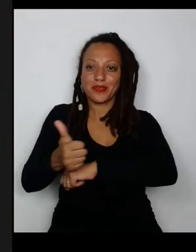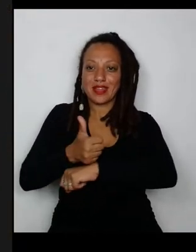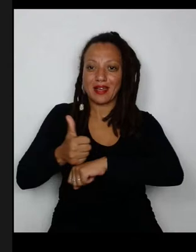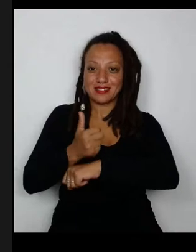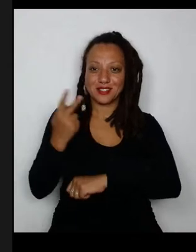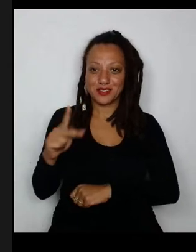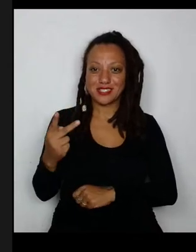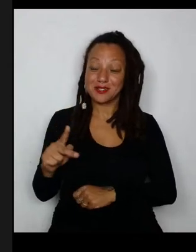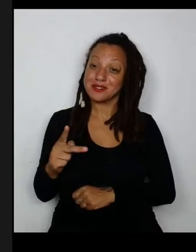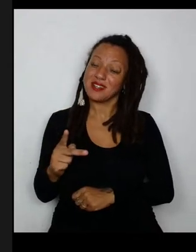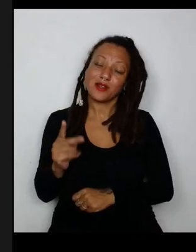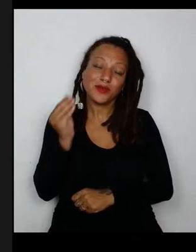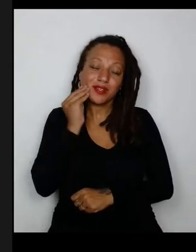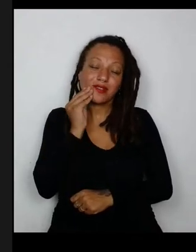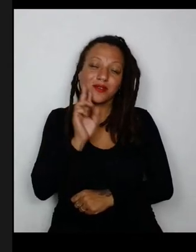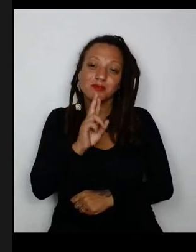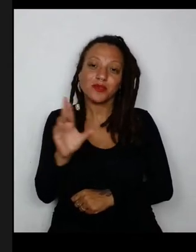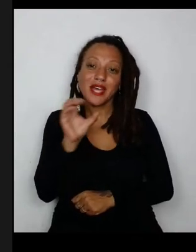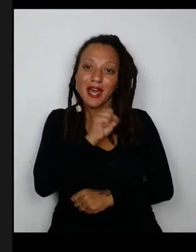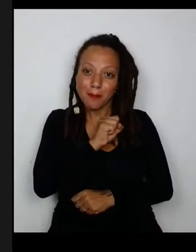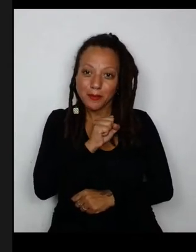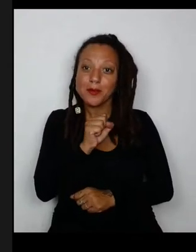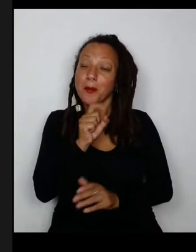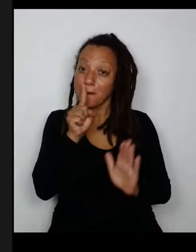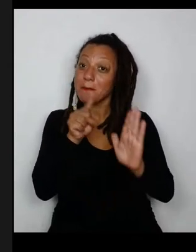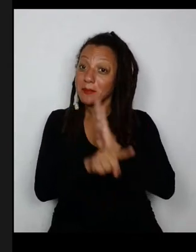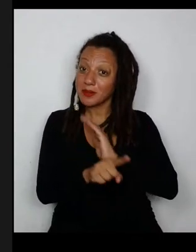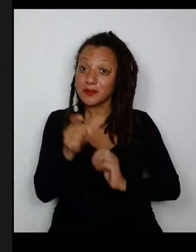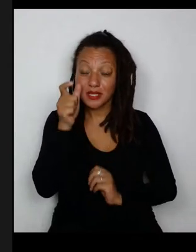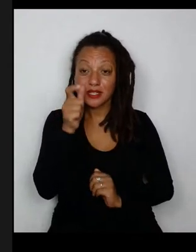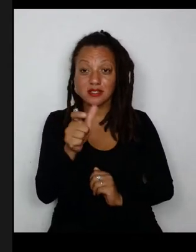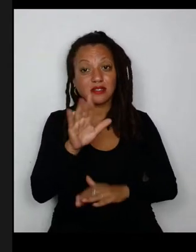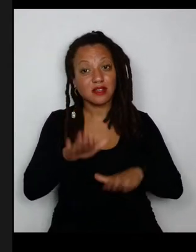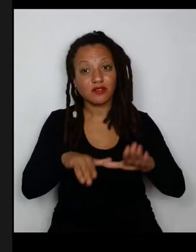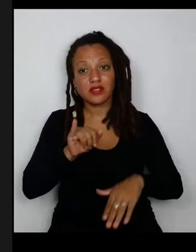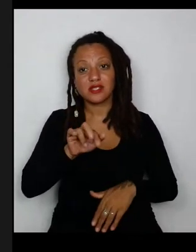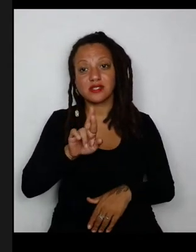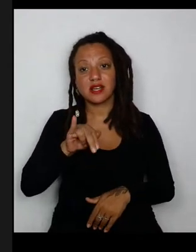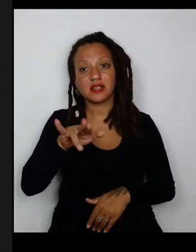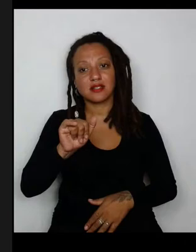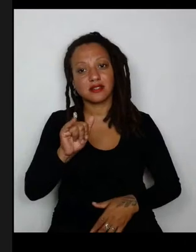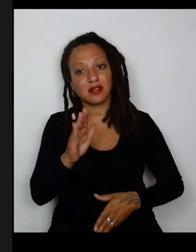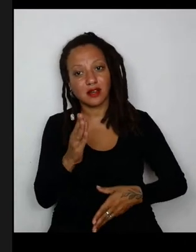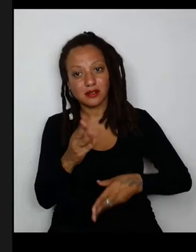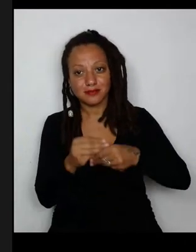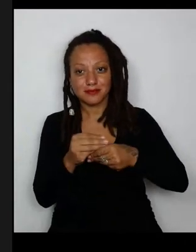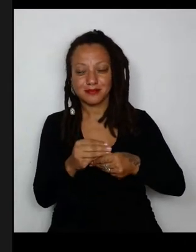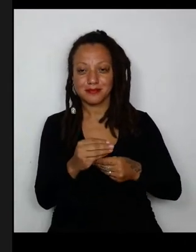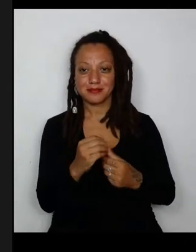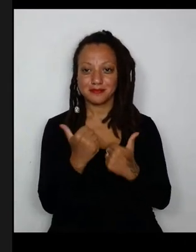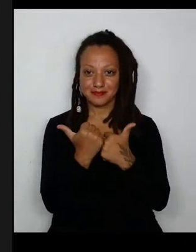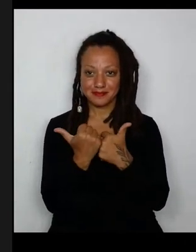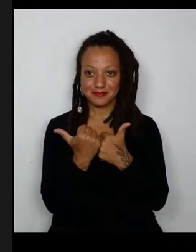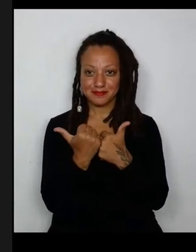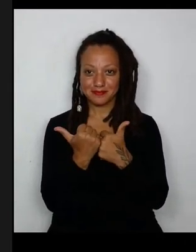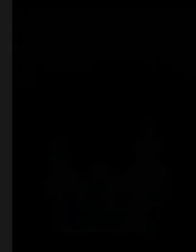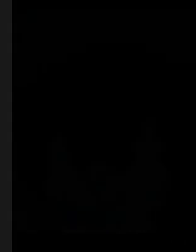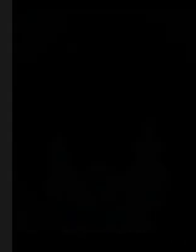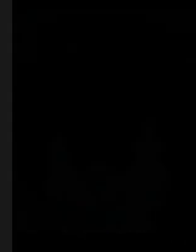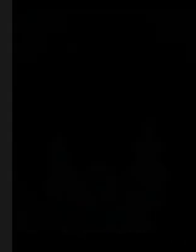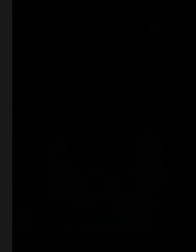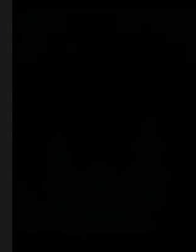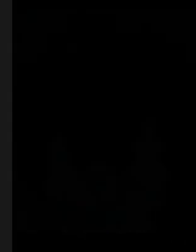perhaps serena would like to add something um so i obviously i don't want to sound